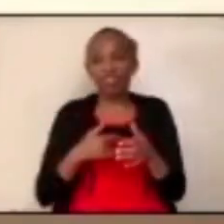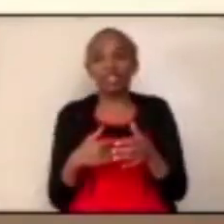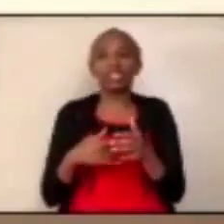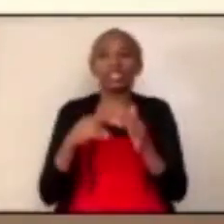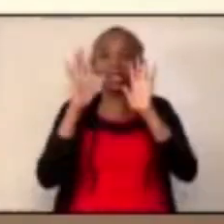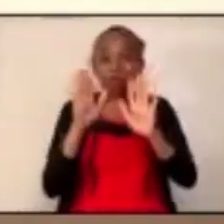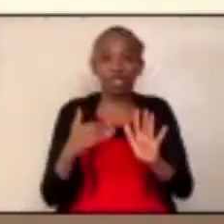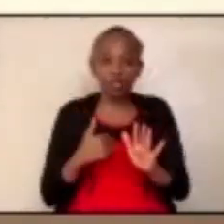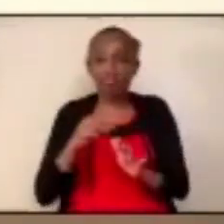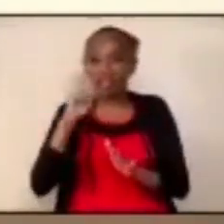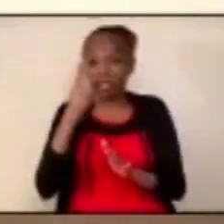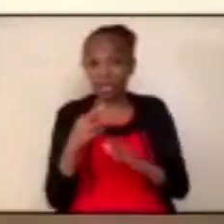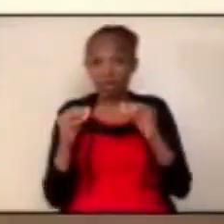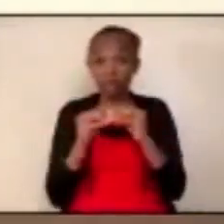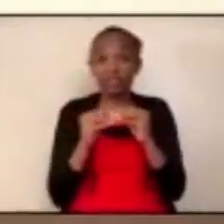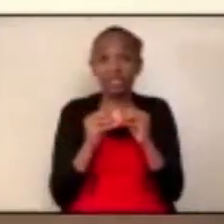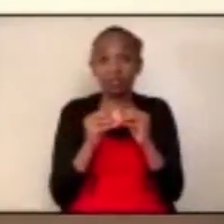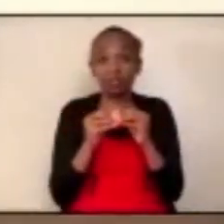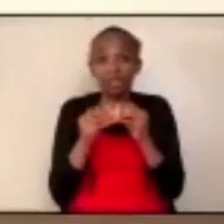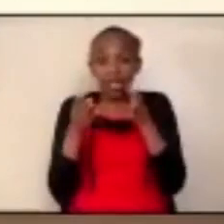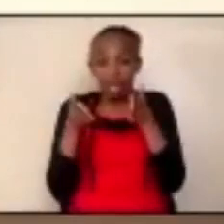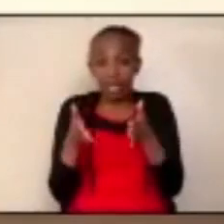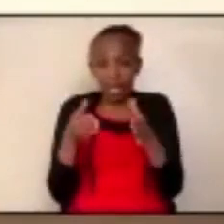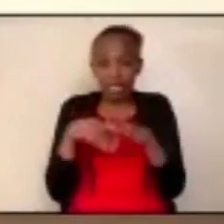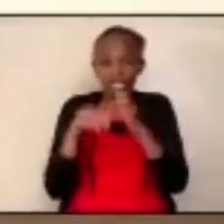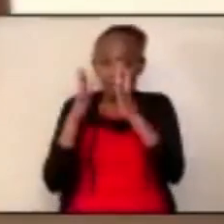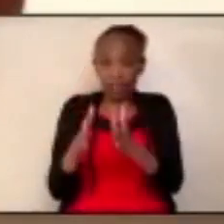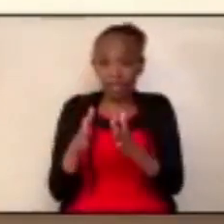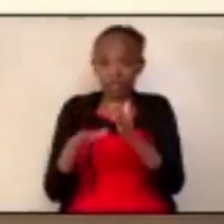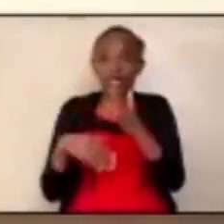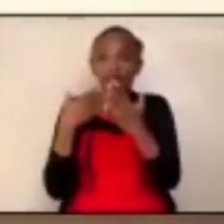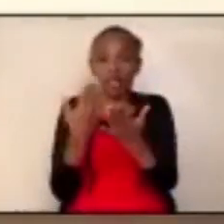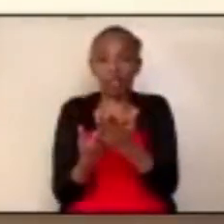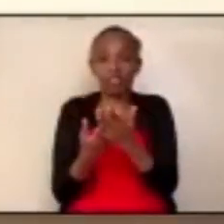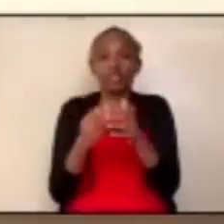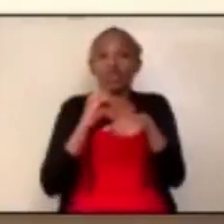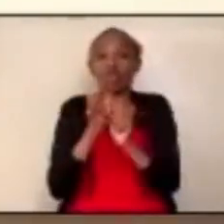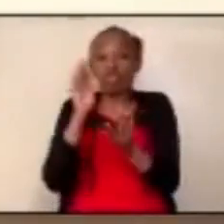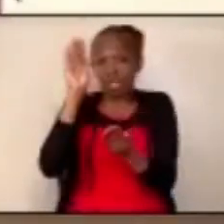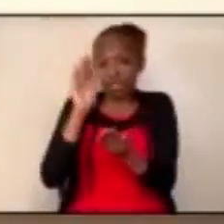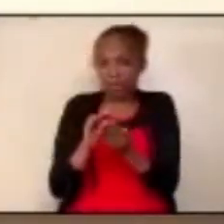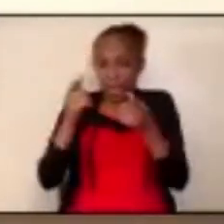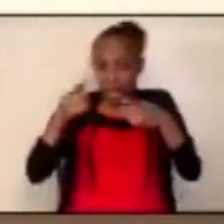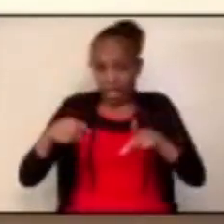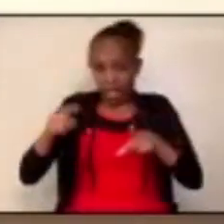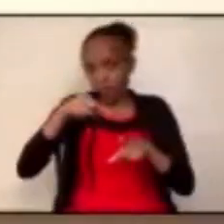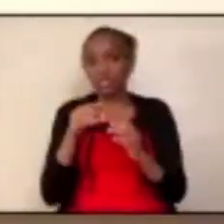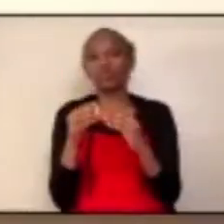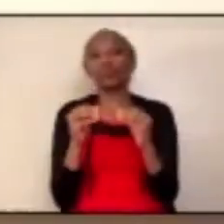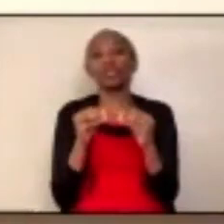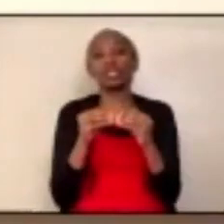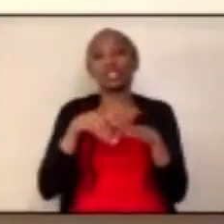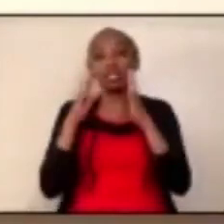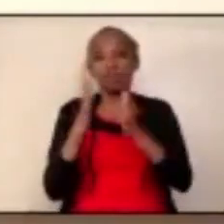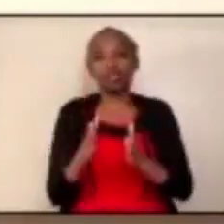a second edition of it here in person. And thankfully, COVID has reduced and has allowed us to meet in